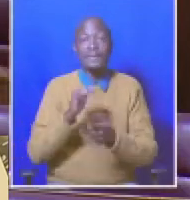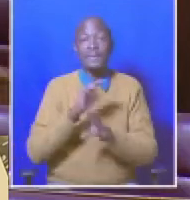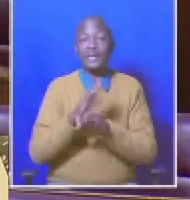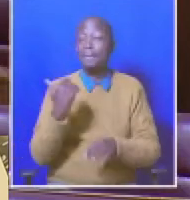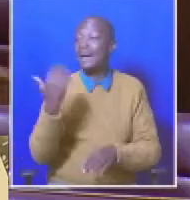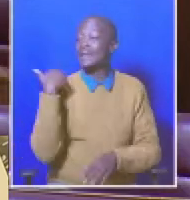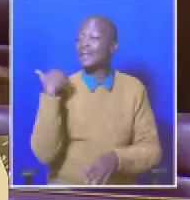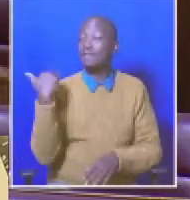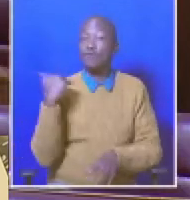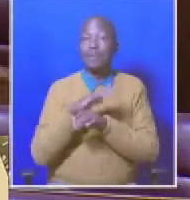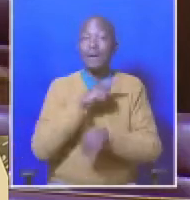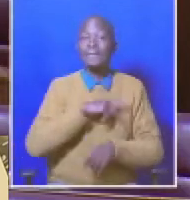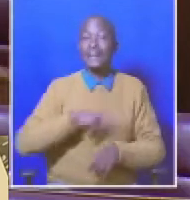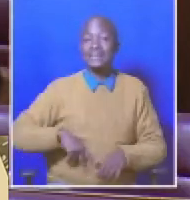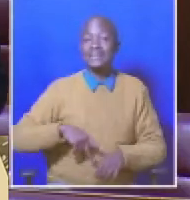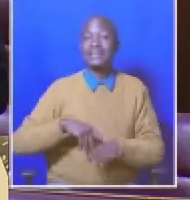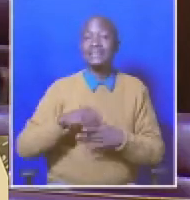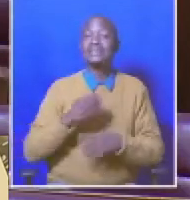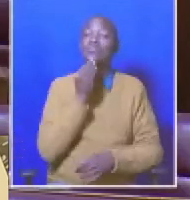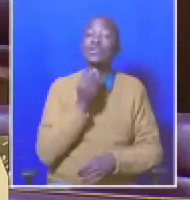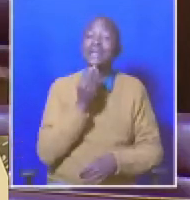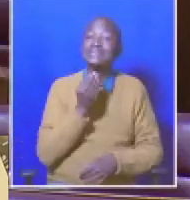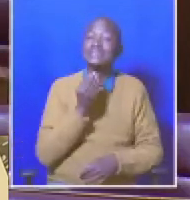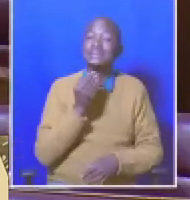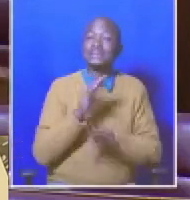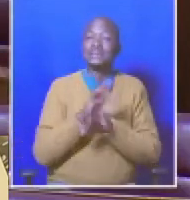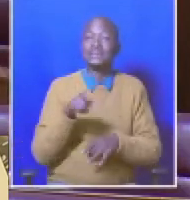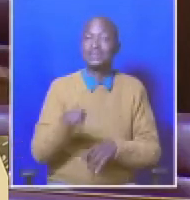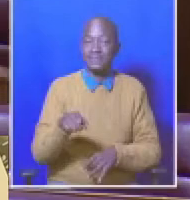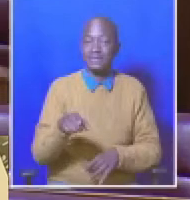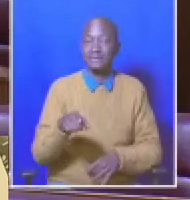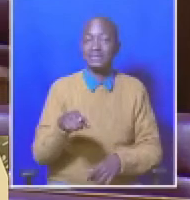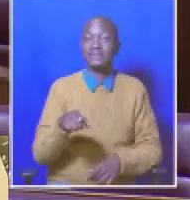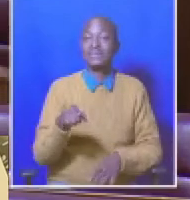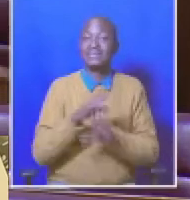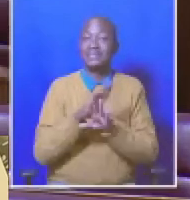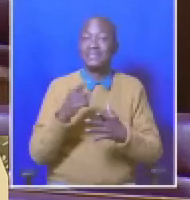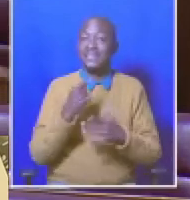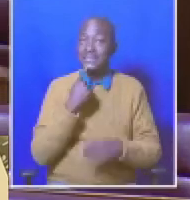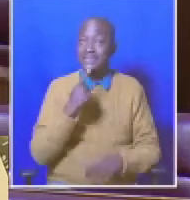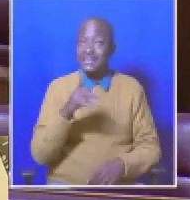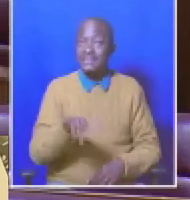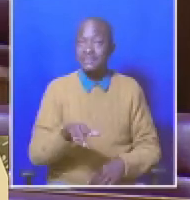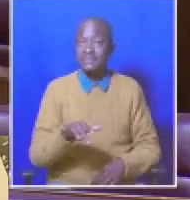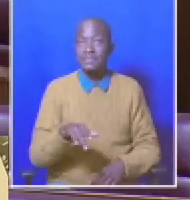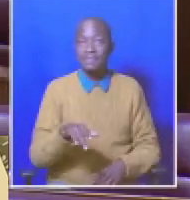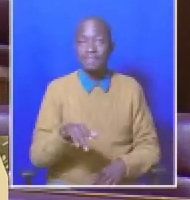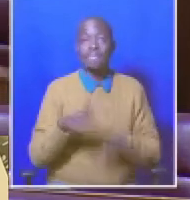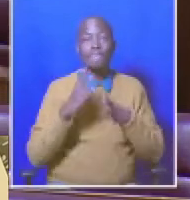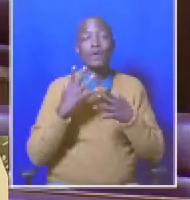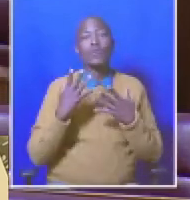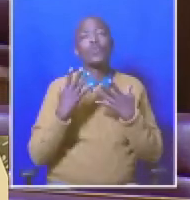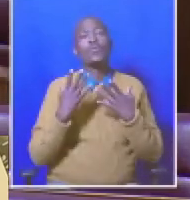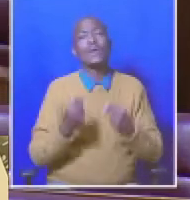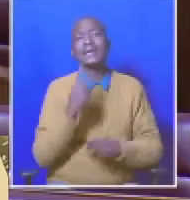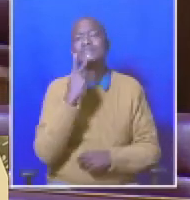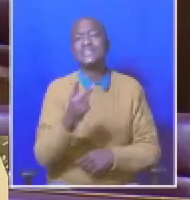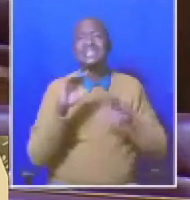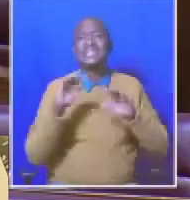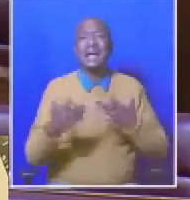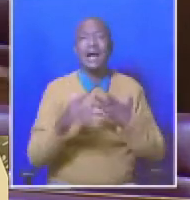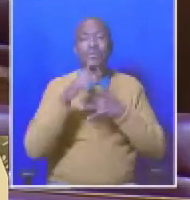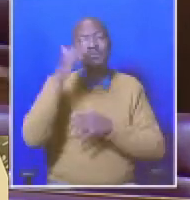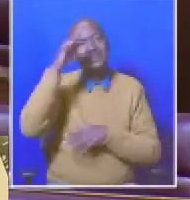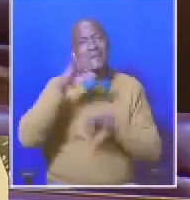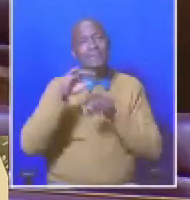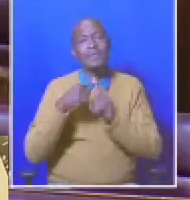President Galema Motlanthe. It's not me that said it. It's the high-level panel under Galema Motlanthe that said it. We have seen how this government from